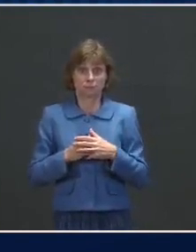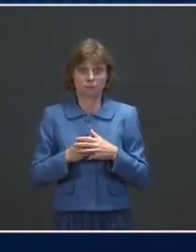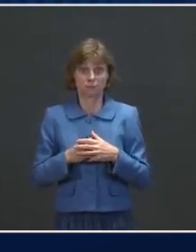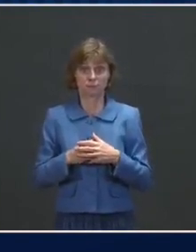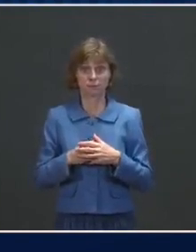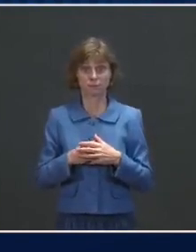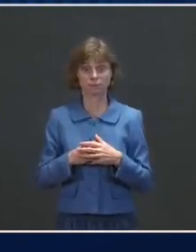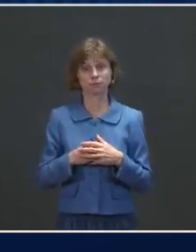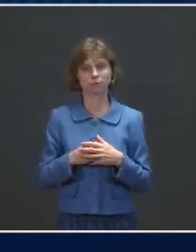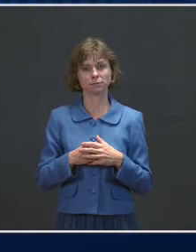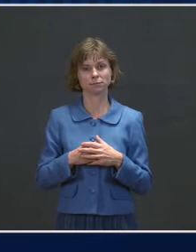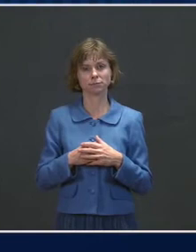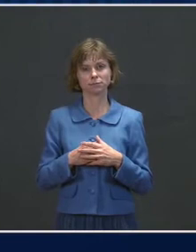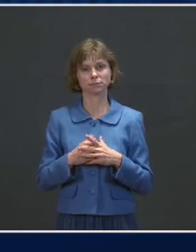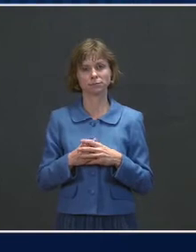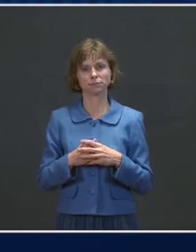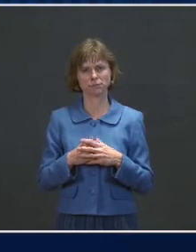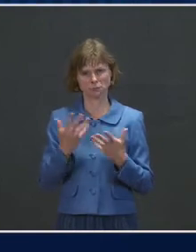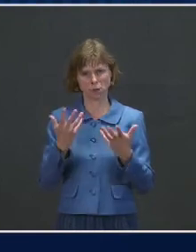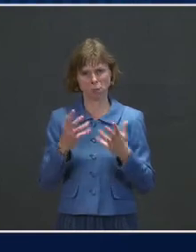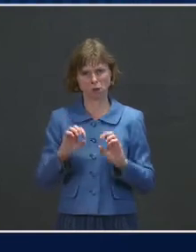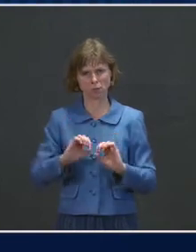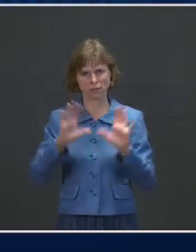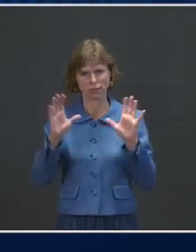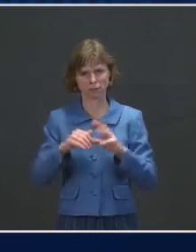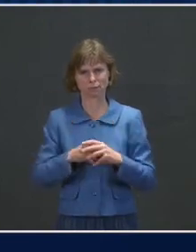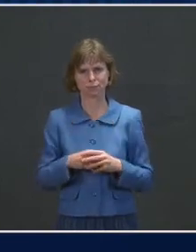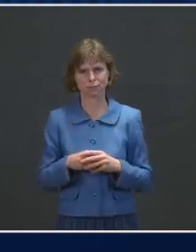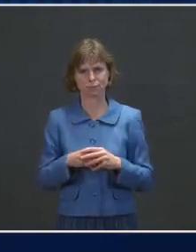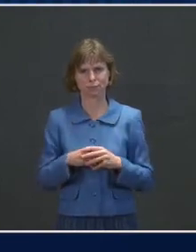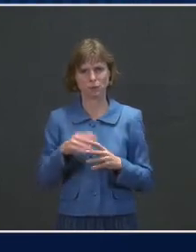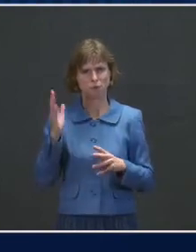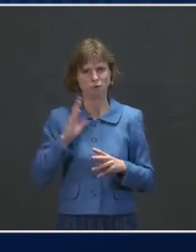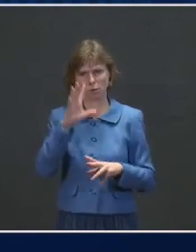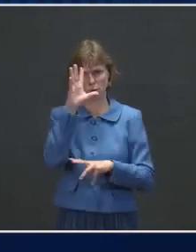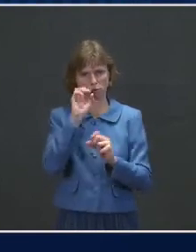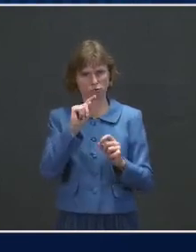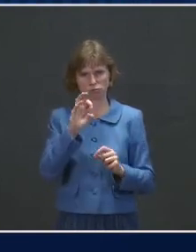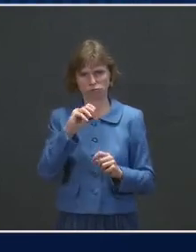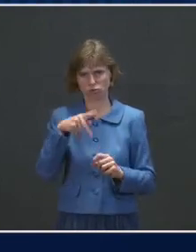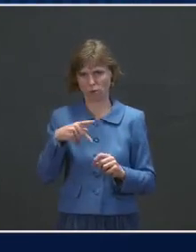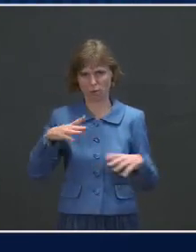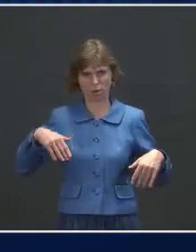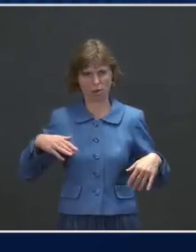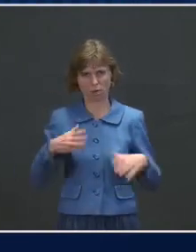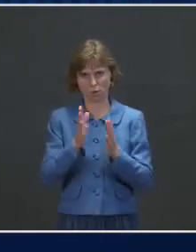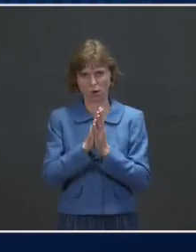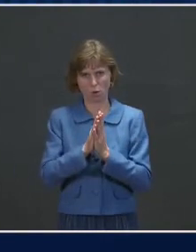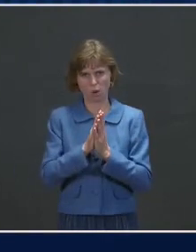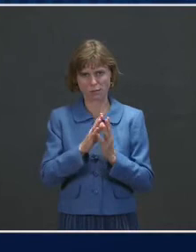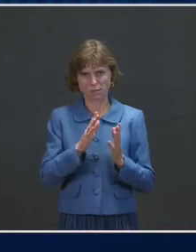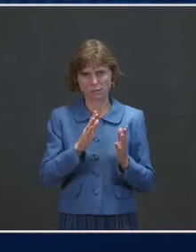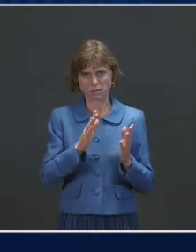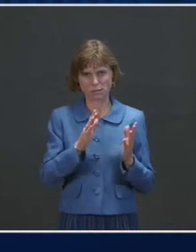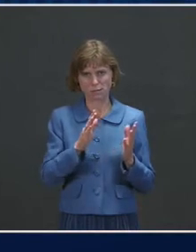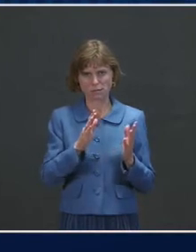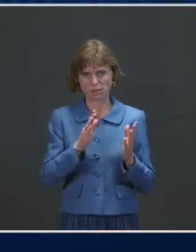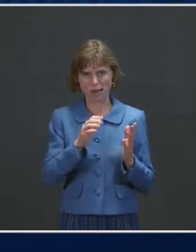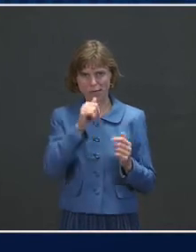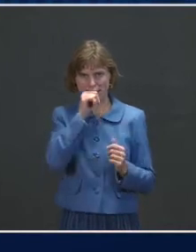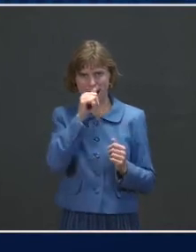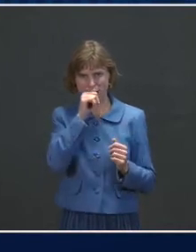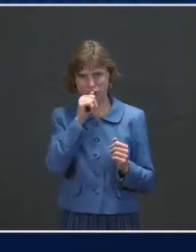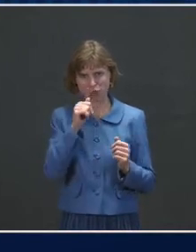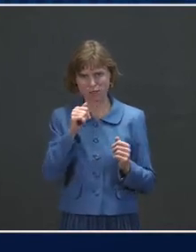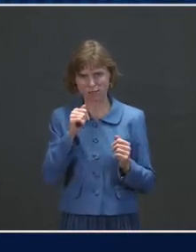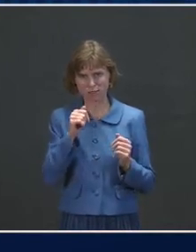You seem to be saying this, but I just wanted it to be clear. Yeah. Former President Trump has not requested any intelligence briefings, right? Not that I'm aware of,